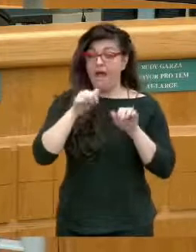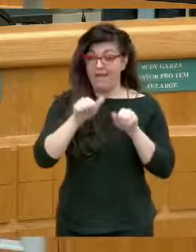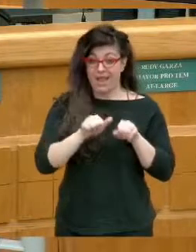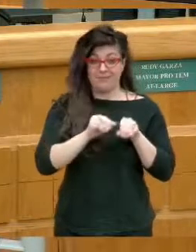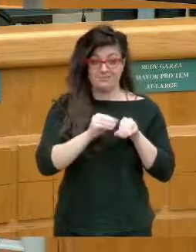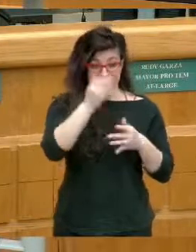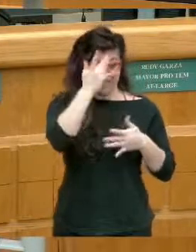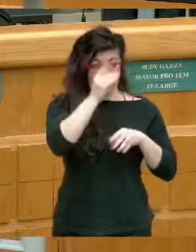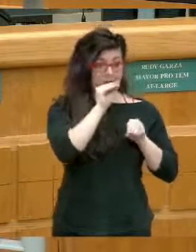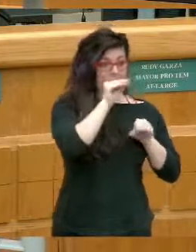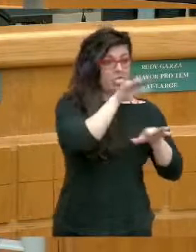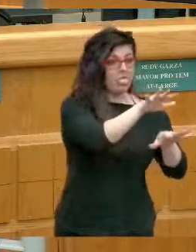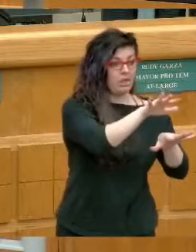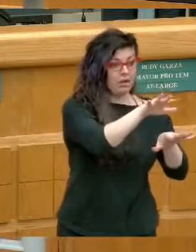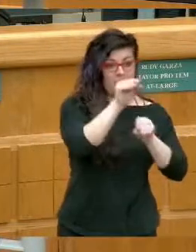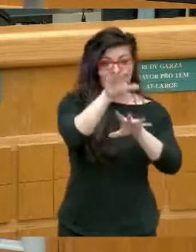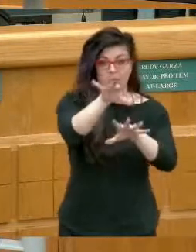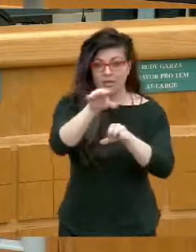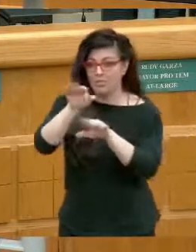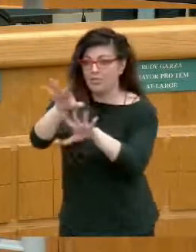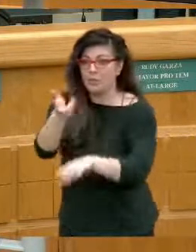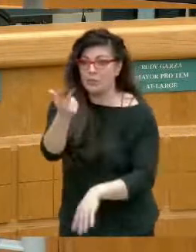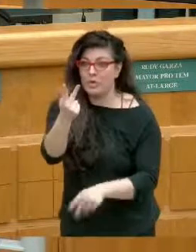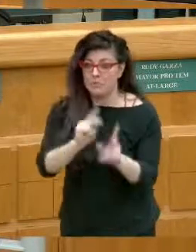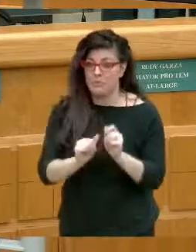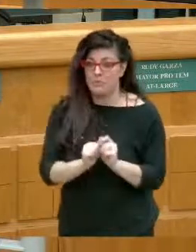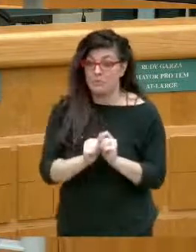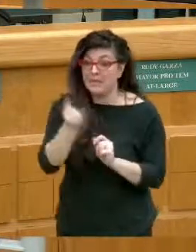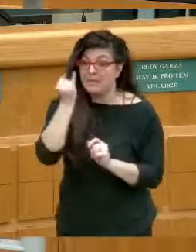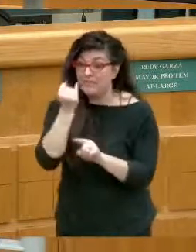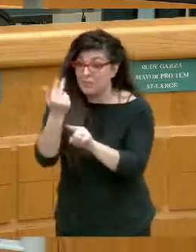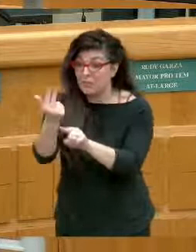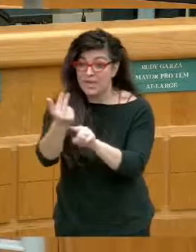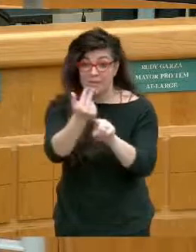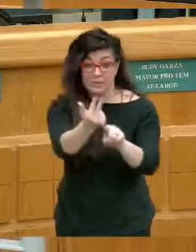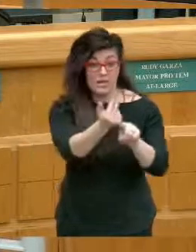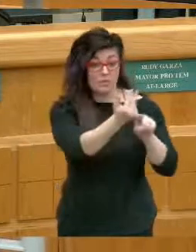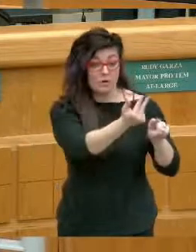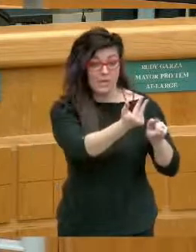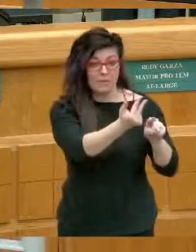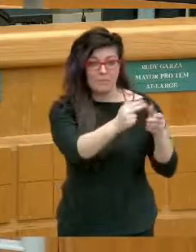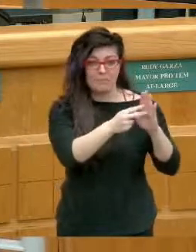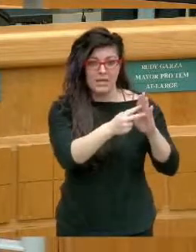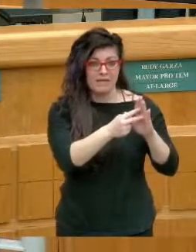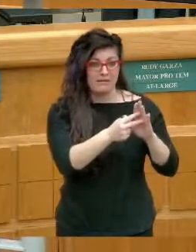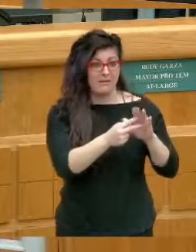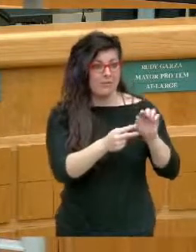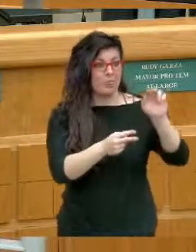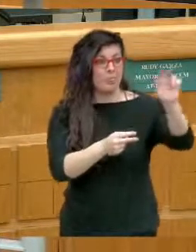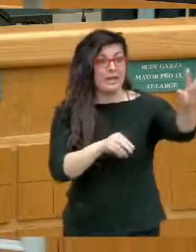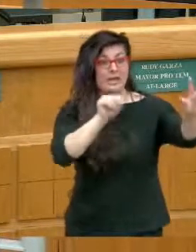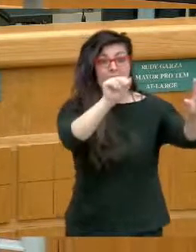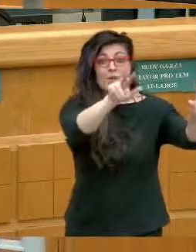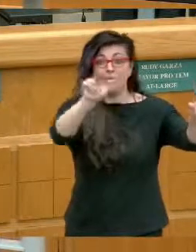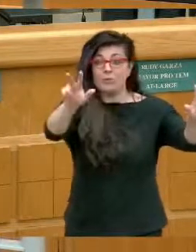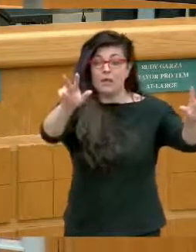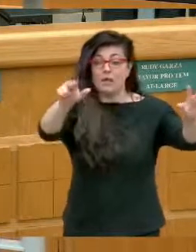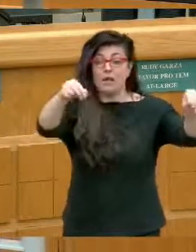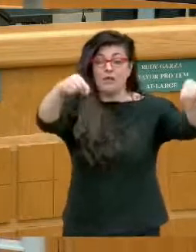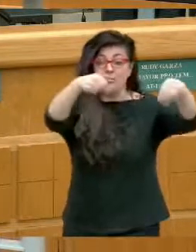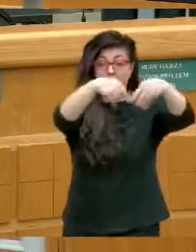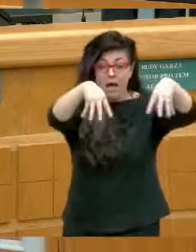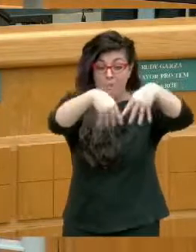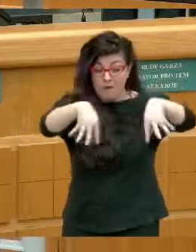3 people that are infected. And then those 3 people infect an additional 8 people. And those 8 people infect an additional